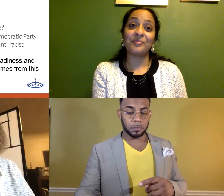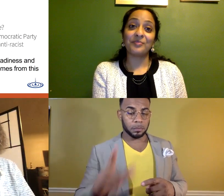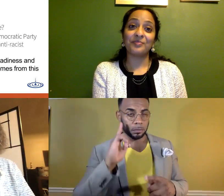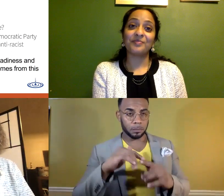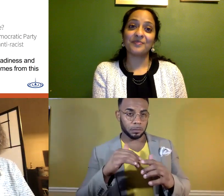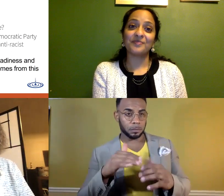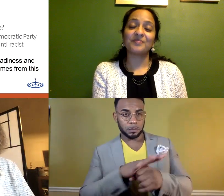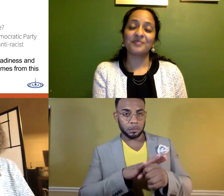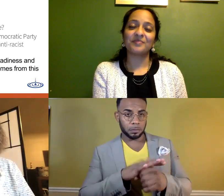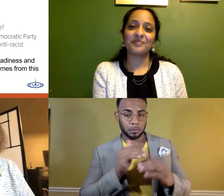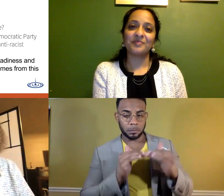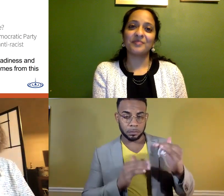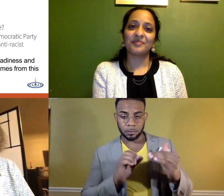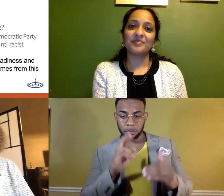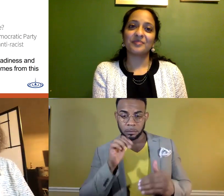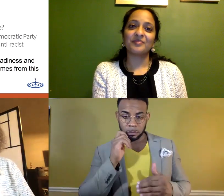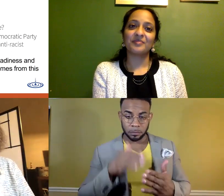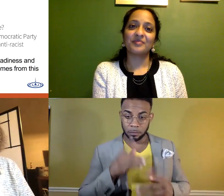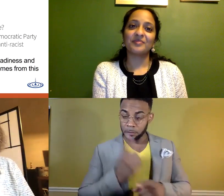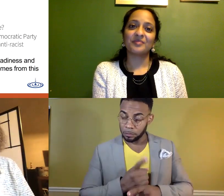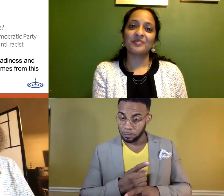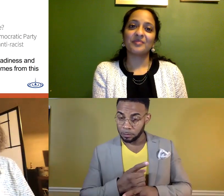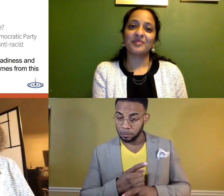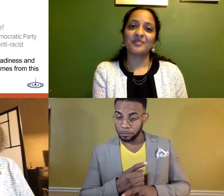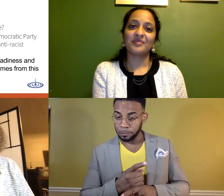inequity or spheres of racism, right?